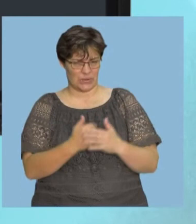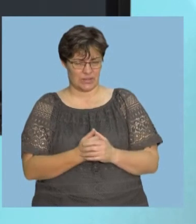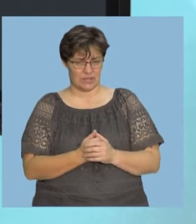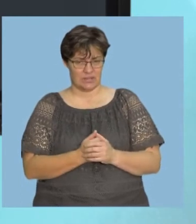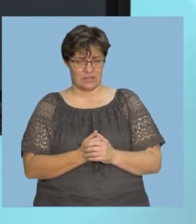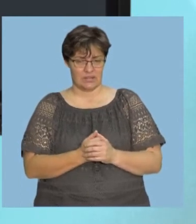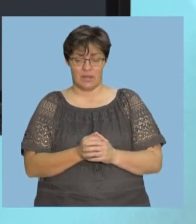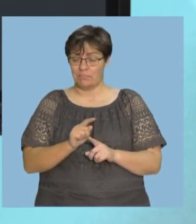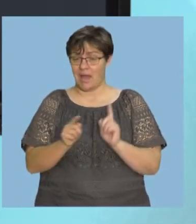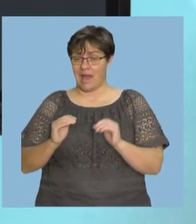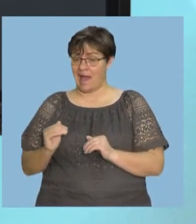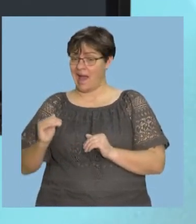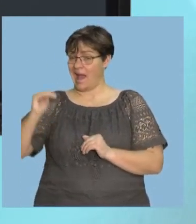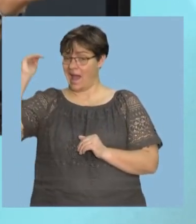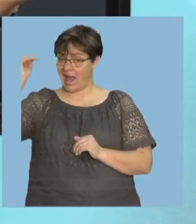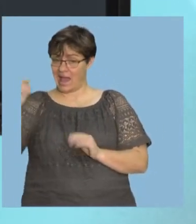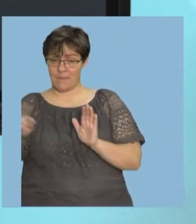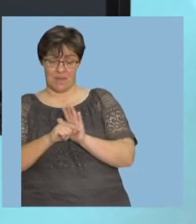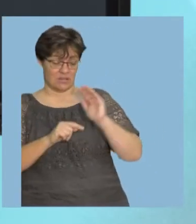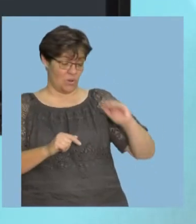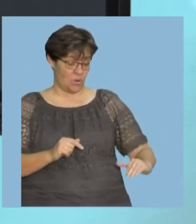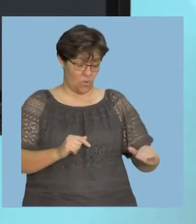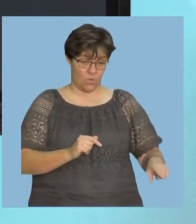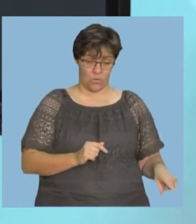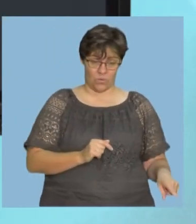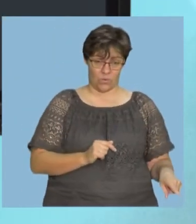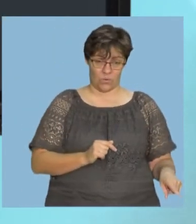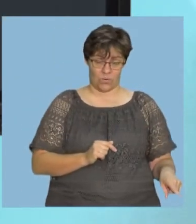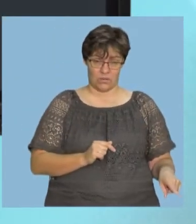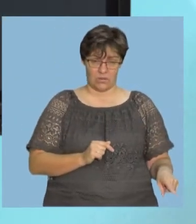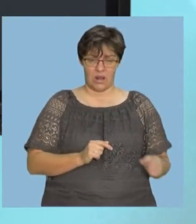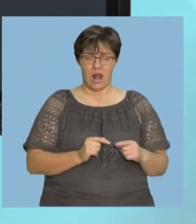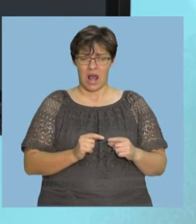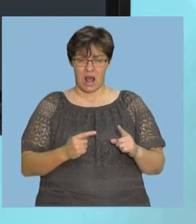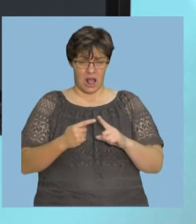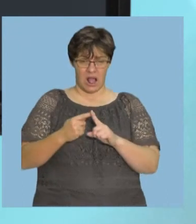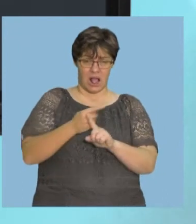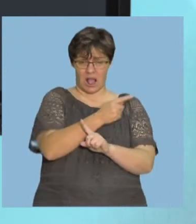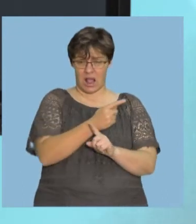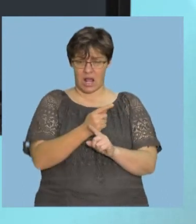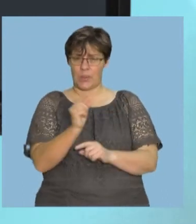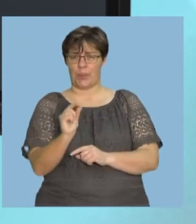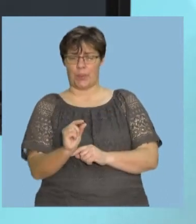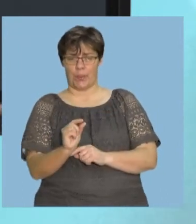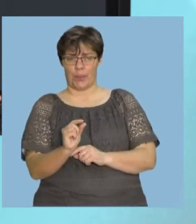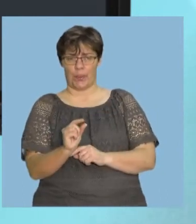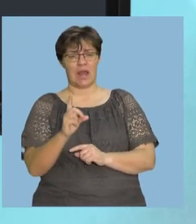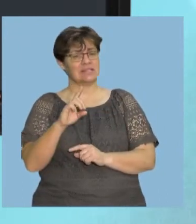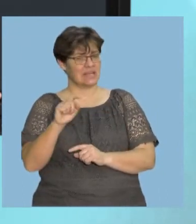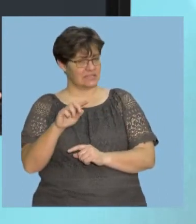But if the highest minus the lower, the deviation is small, the data might be